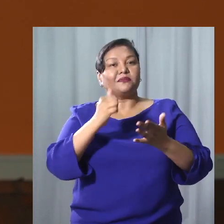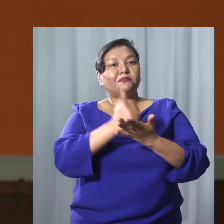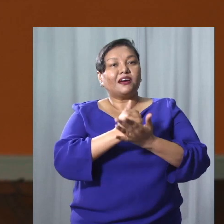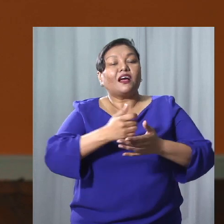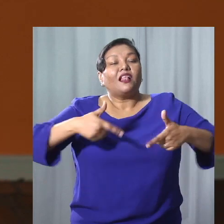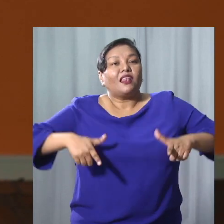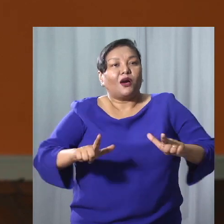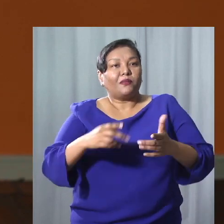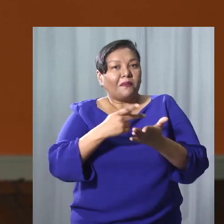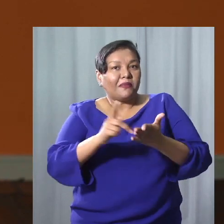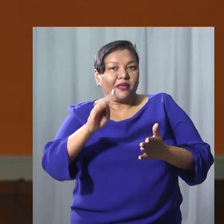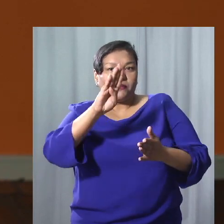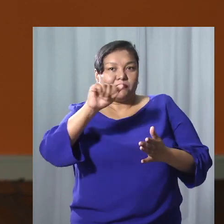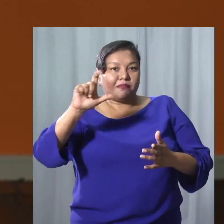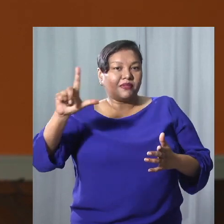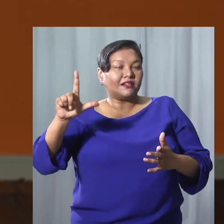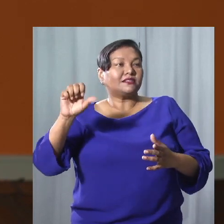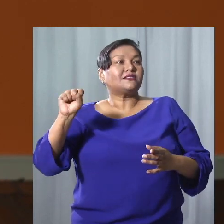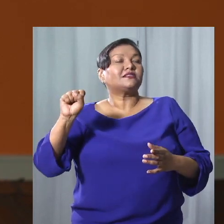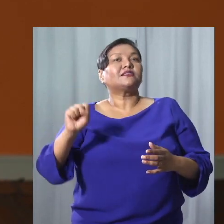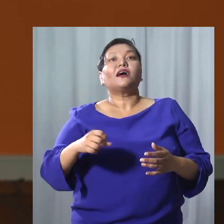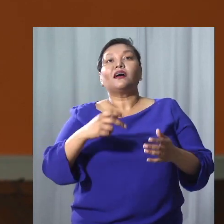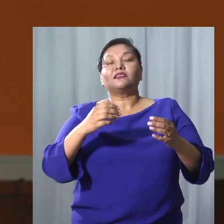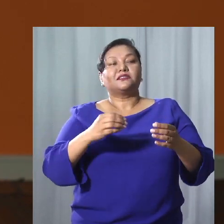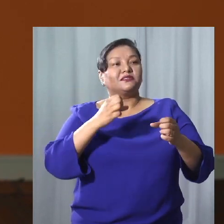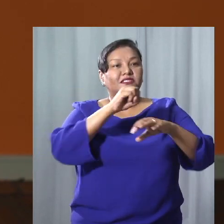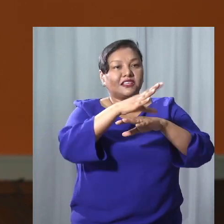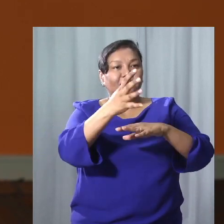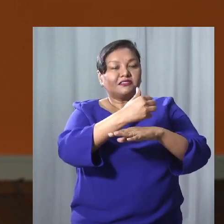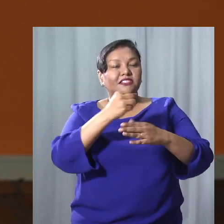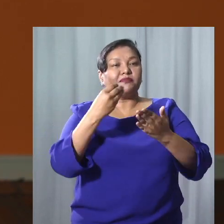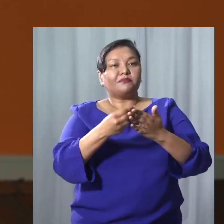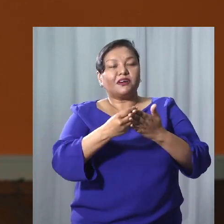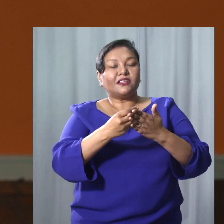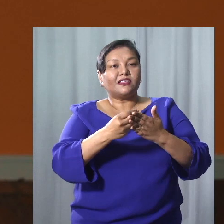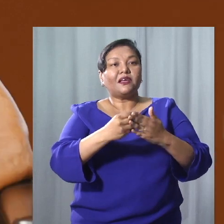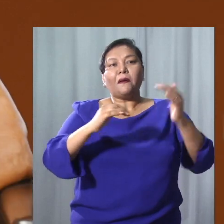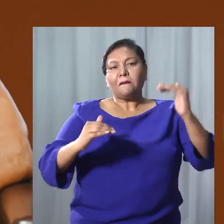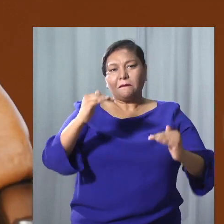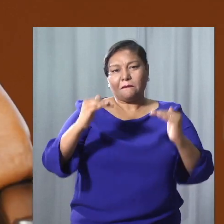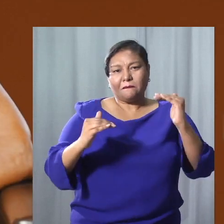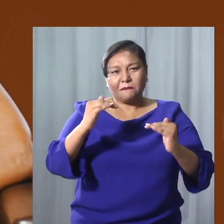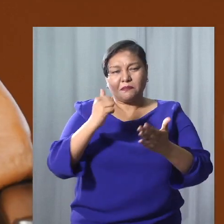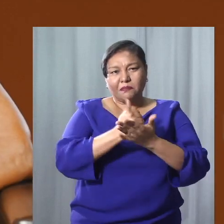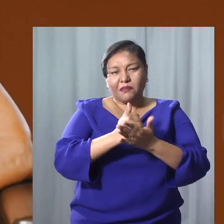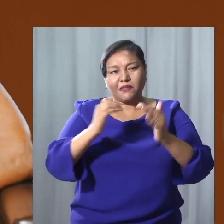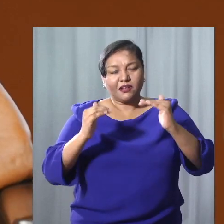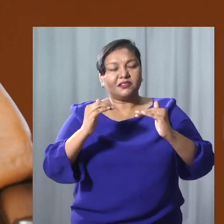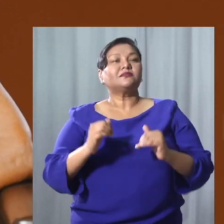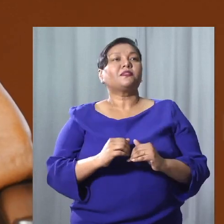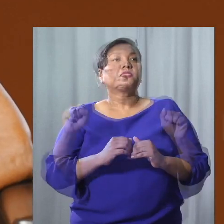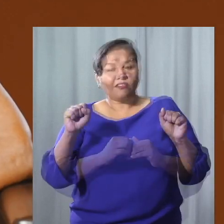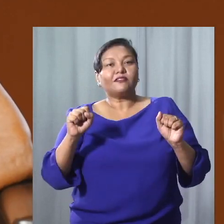bills, to transfer funds, to check my balances without moving from my home. The initial fear